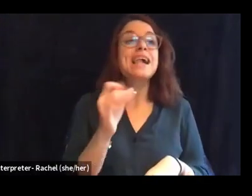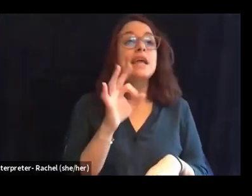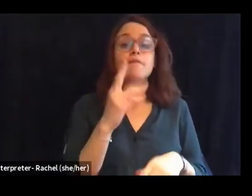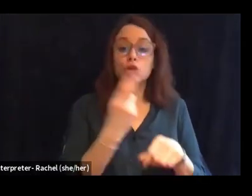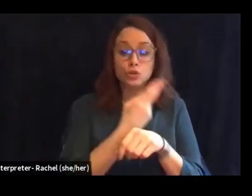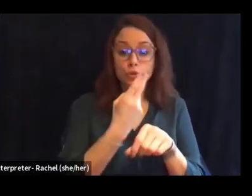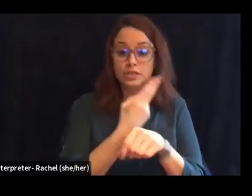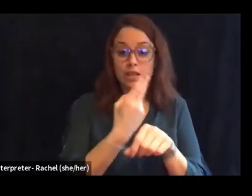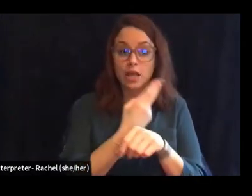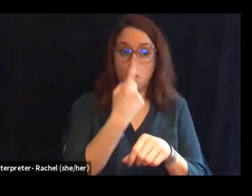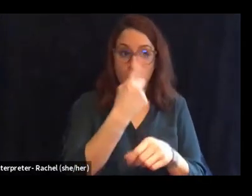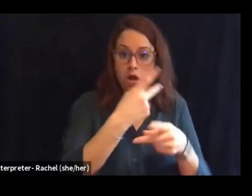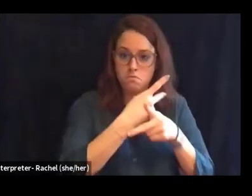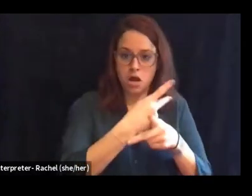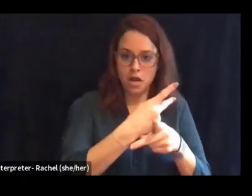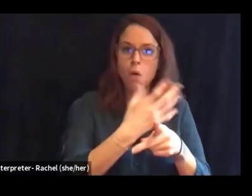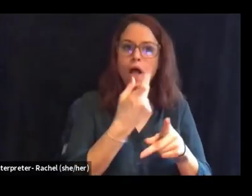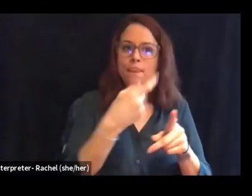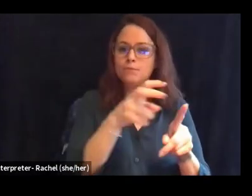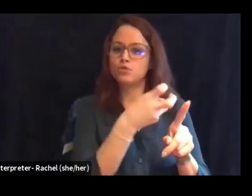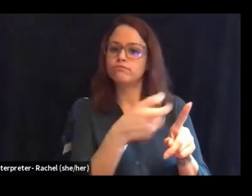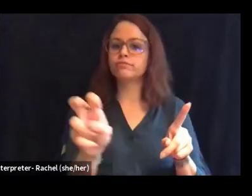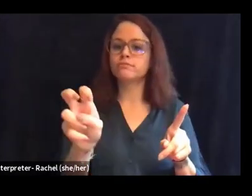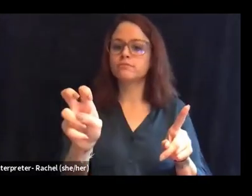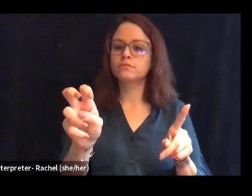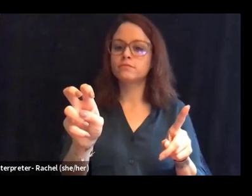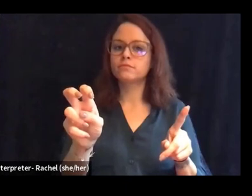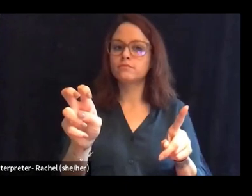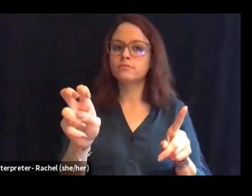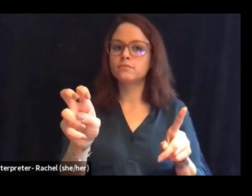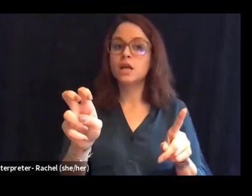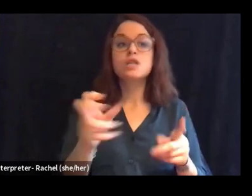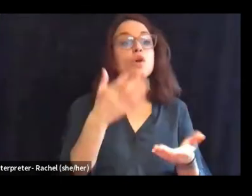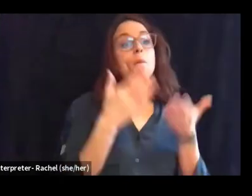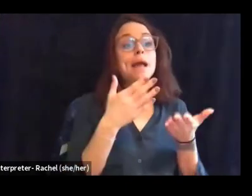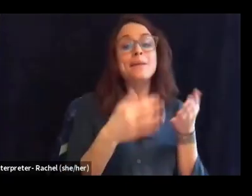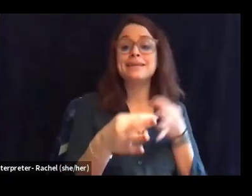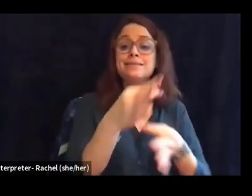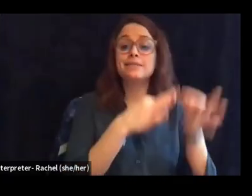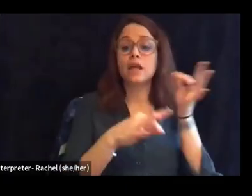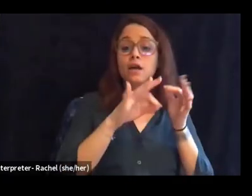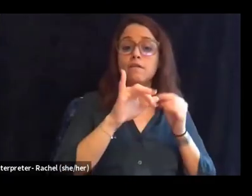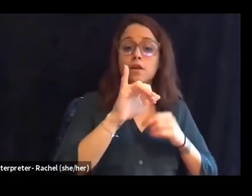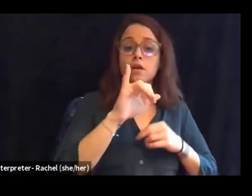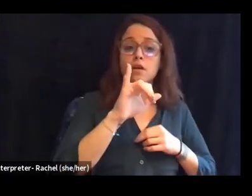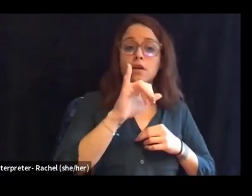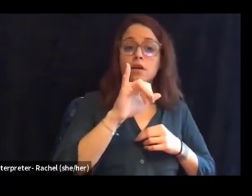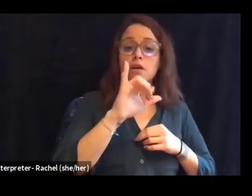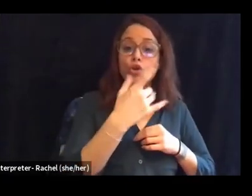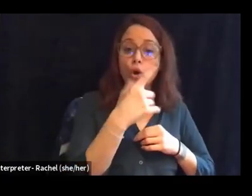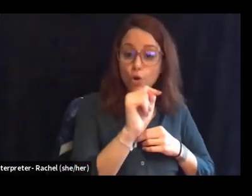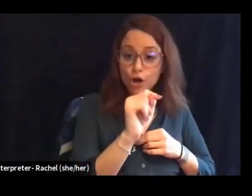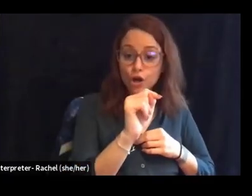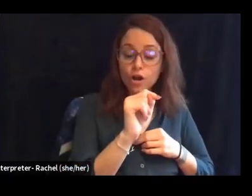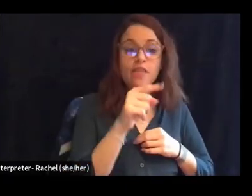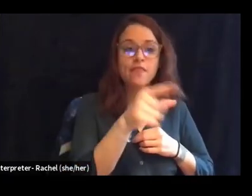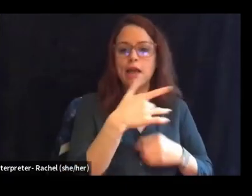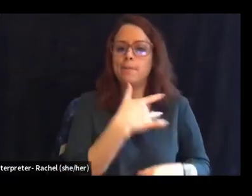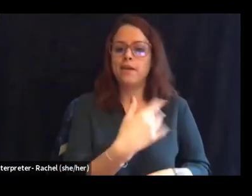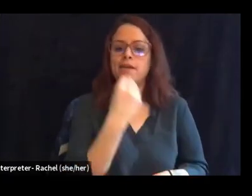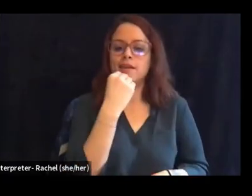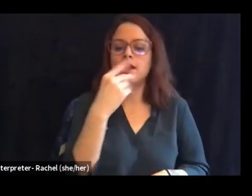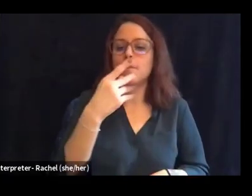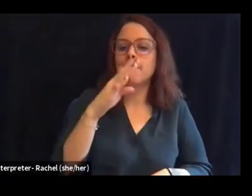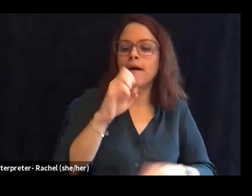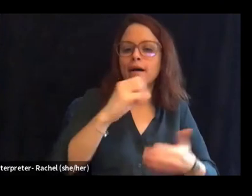using. So people are having dessert, but they're having pies for dessert instead of yogurt. And we'd like them to start thinking